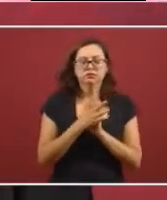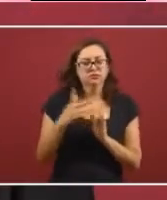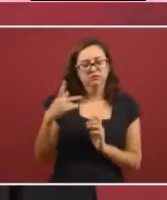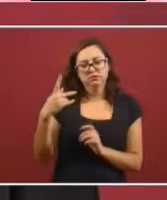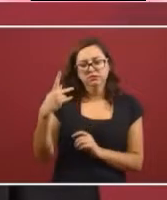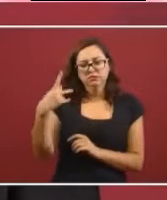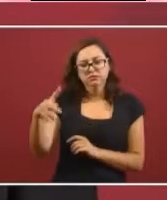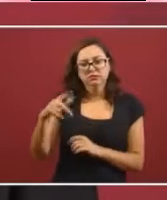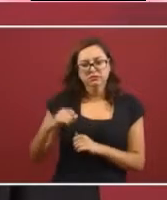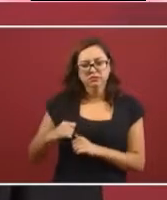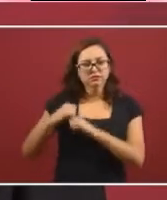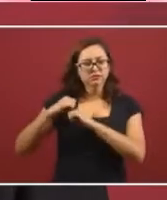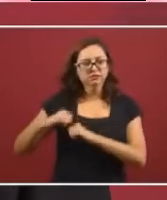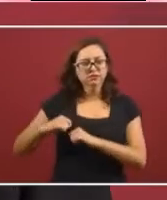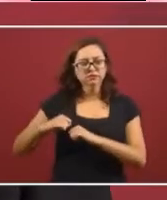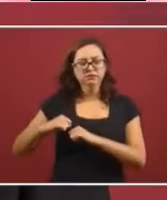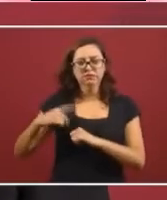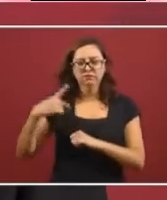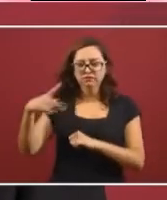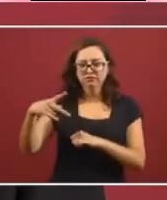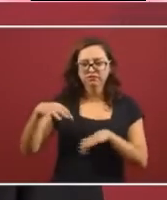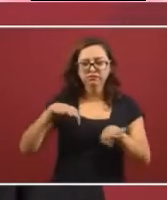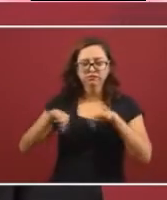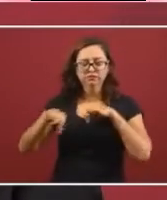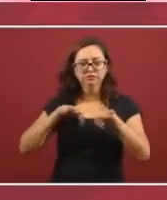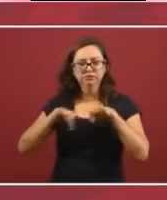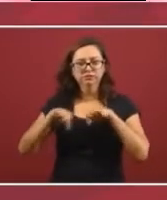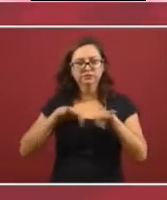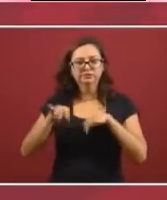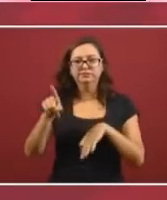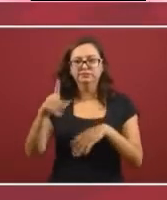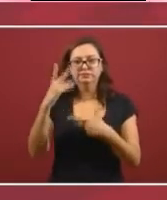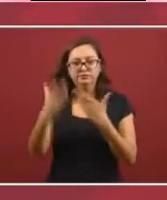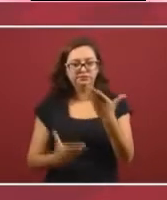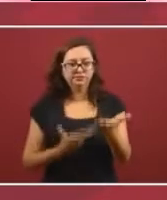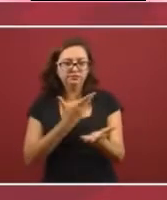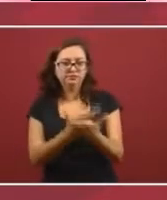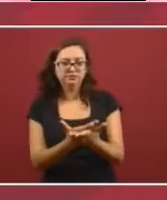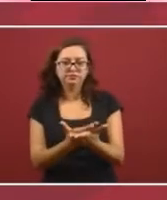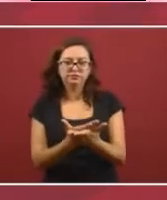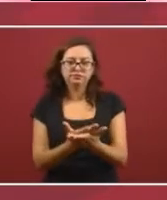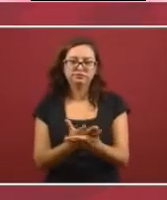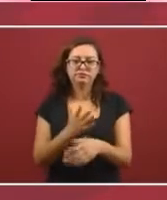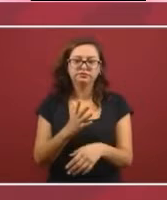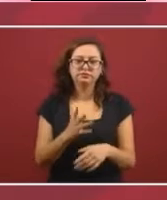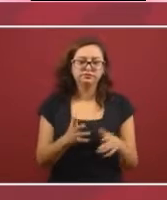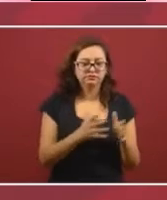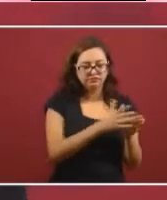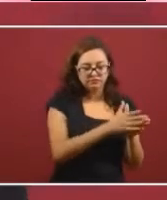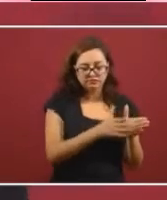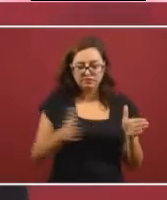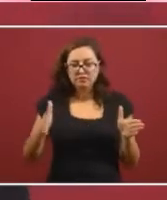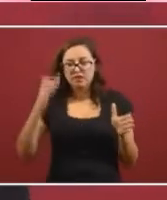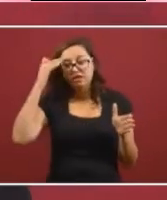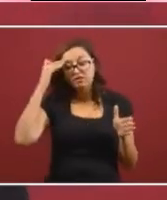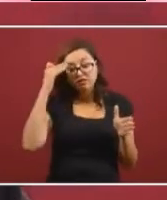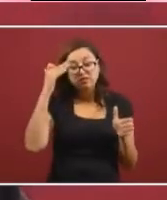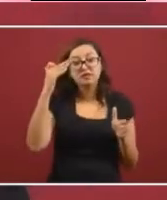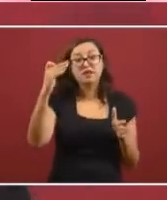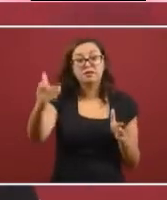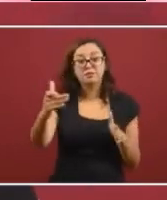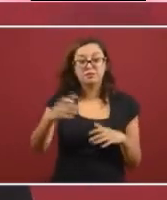in the use of their faculties. Estaban proponiendo, they were proposing more time